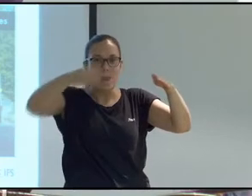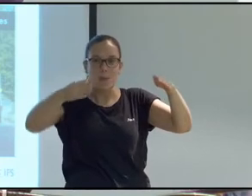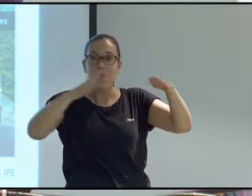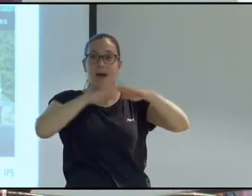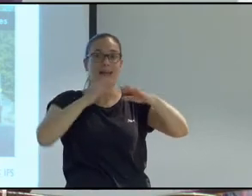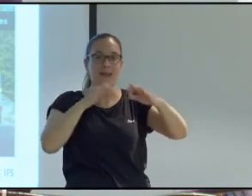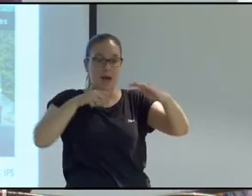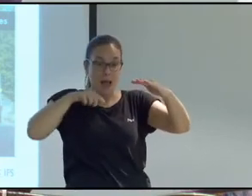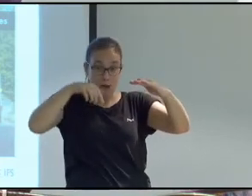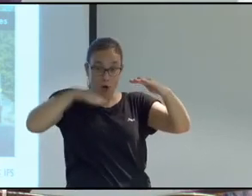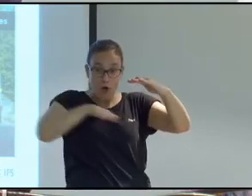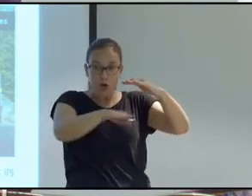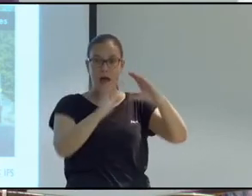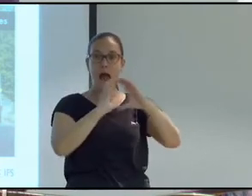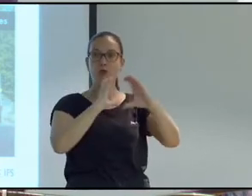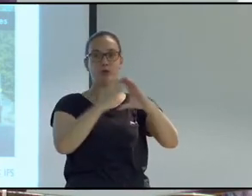In other words,